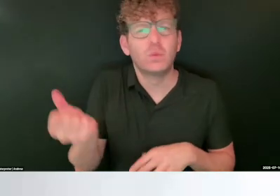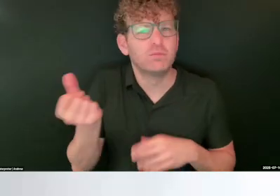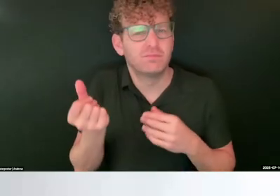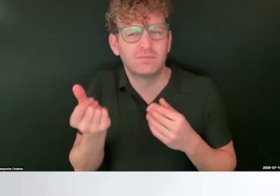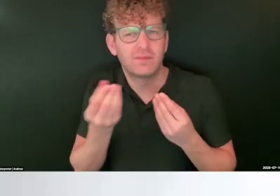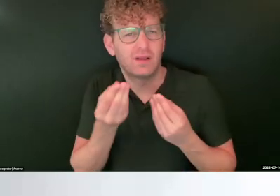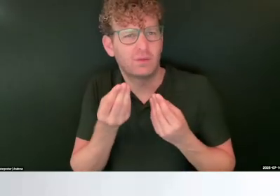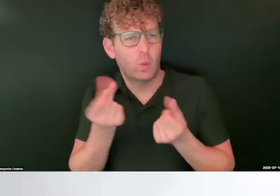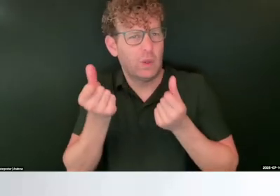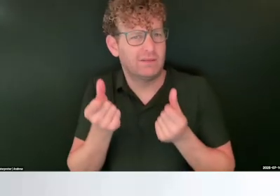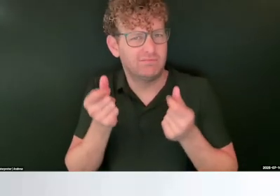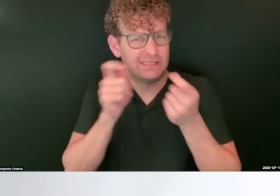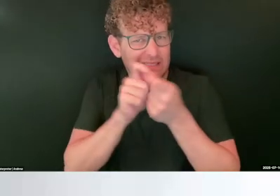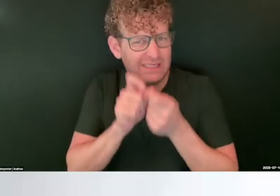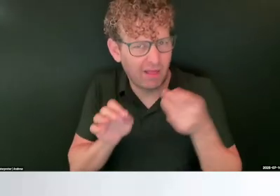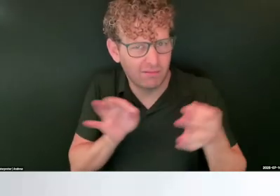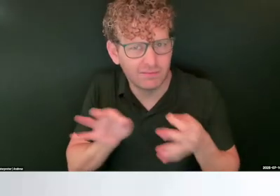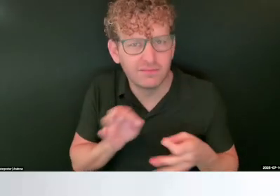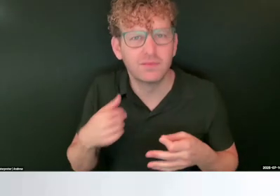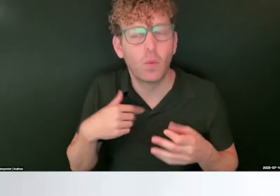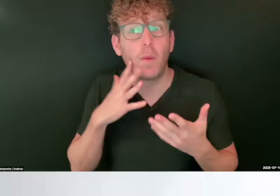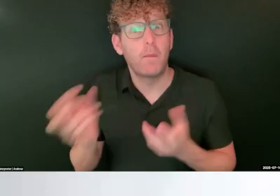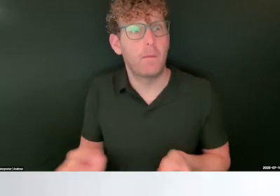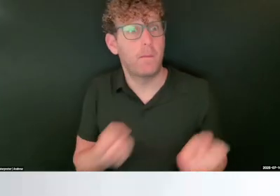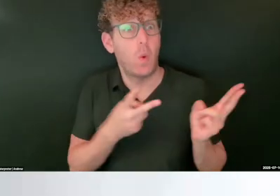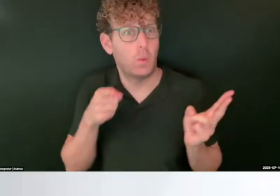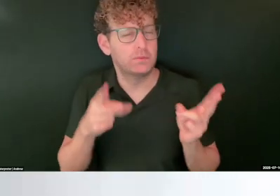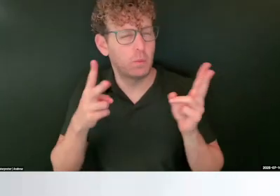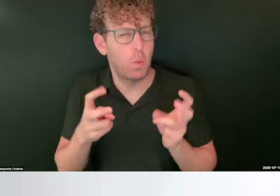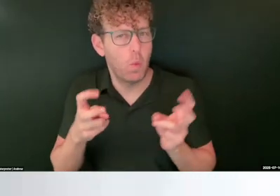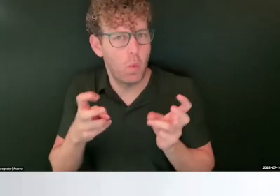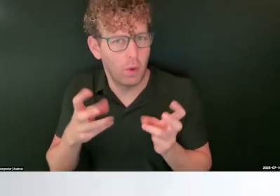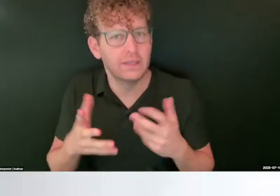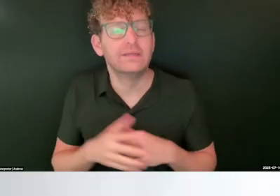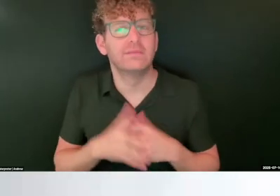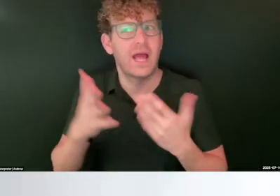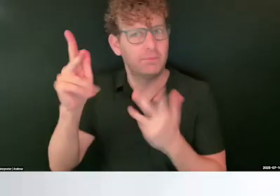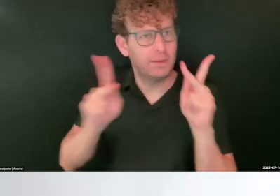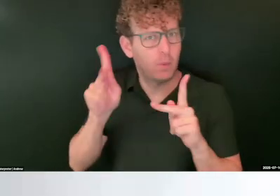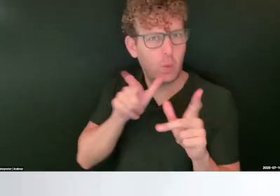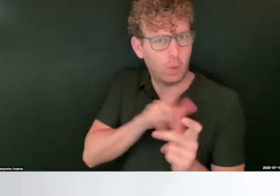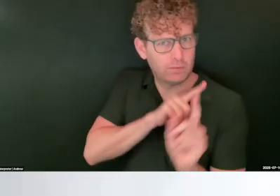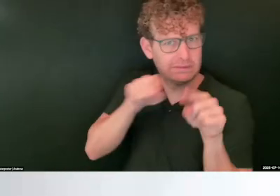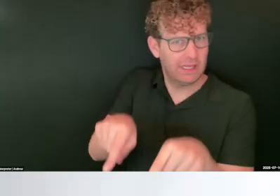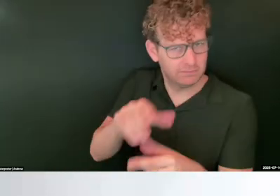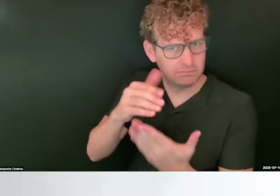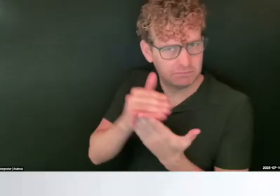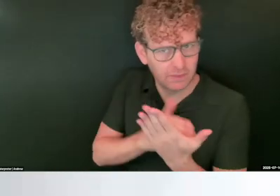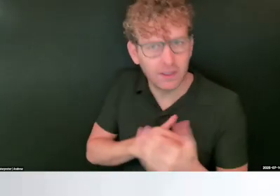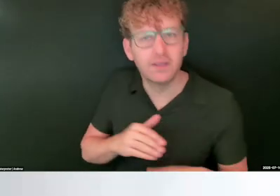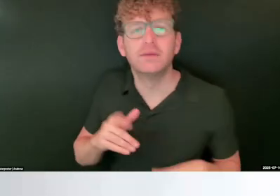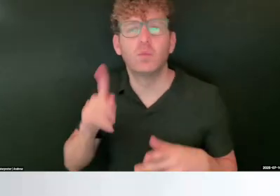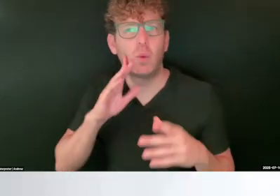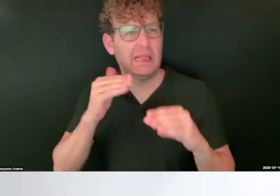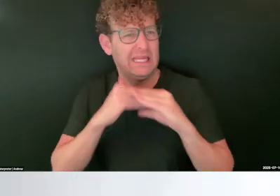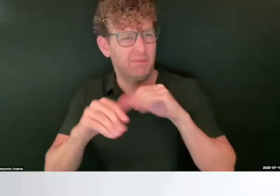Here are a few quick details. We'll post the recording and attendee list on the Low Carbon Transportation Incentives webpage in about 2 weeks,